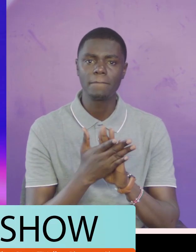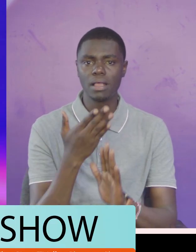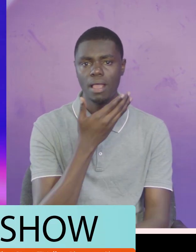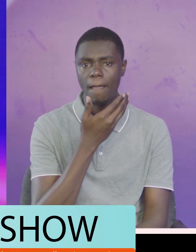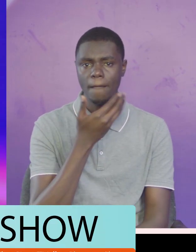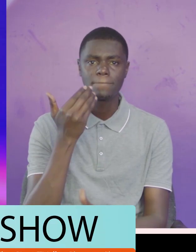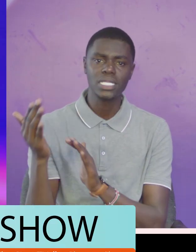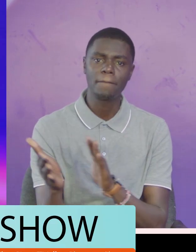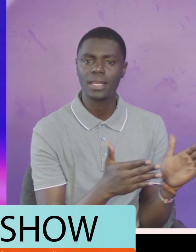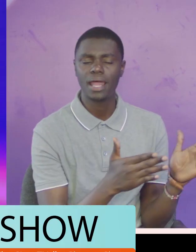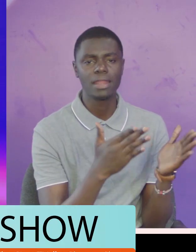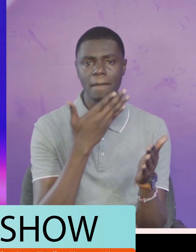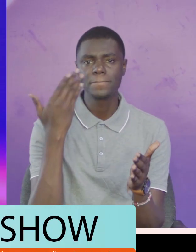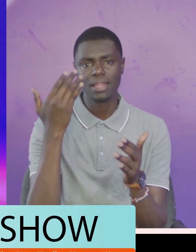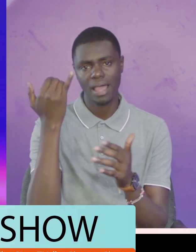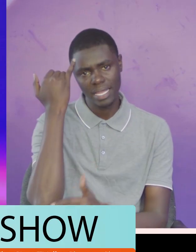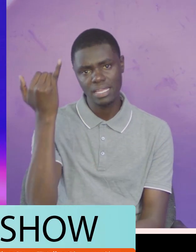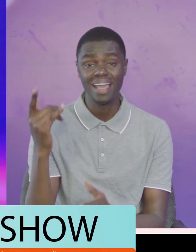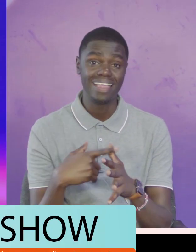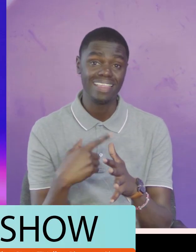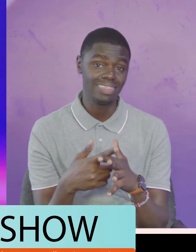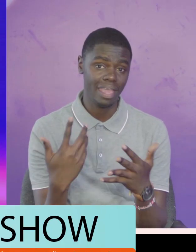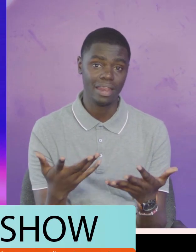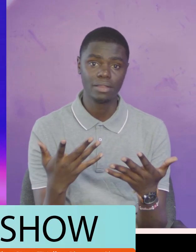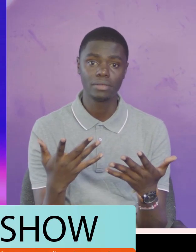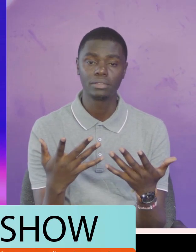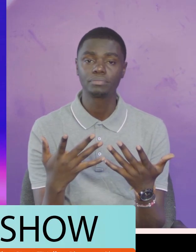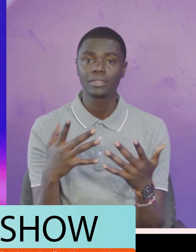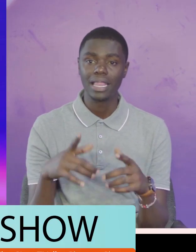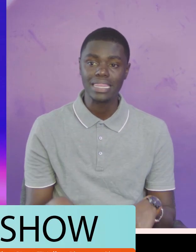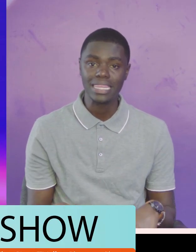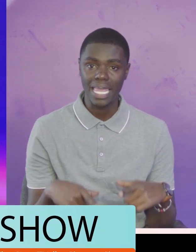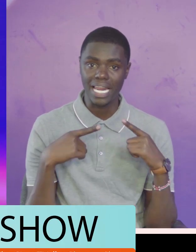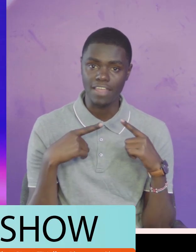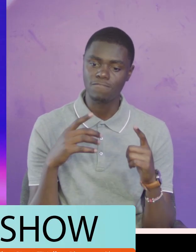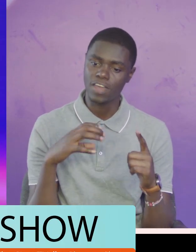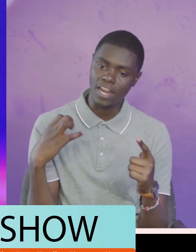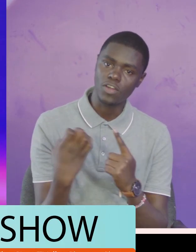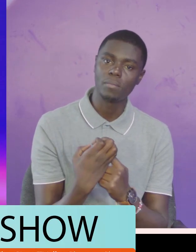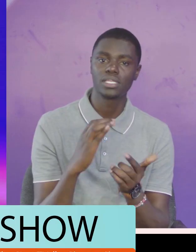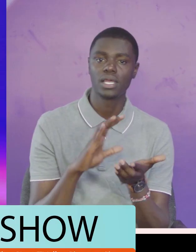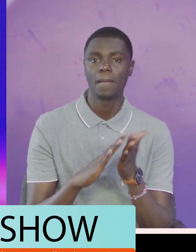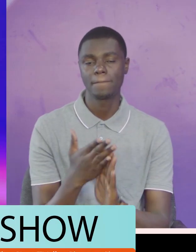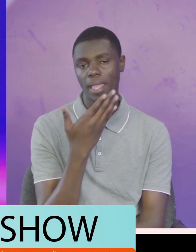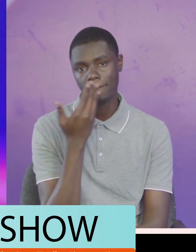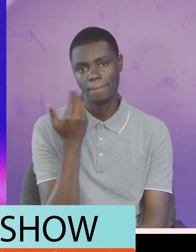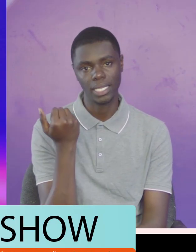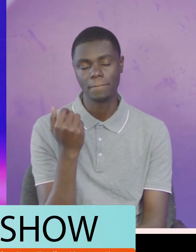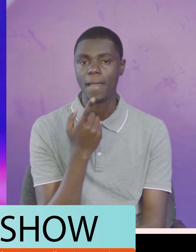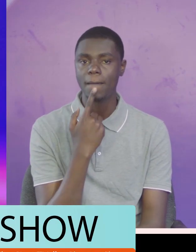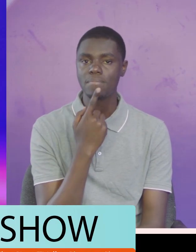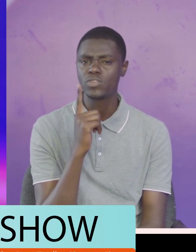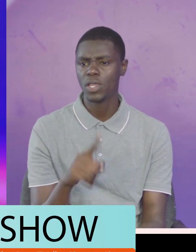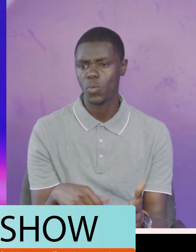better plans and better ideas, then the life around me, my environment got better. So I would